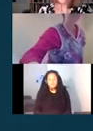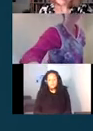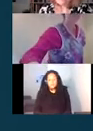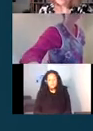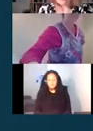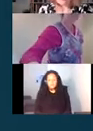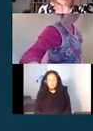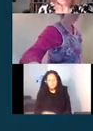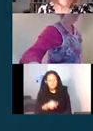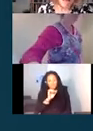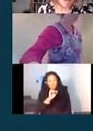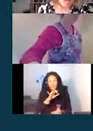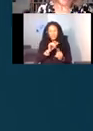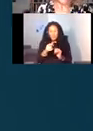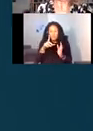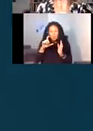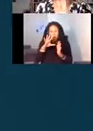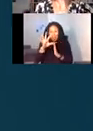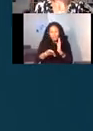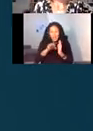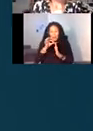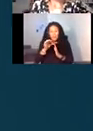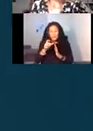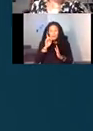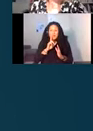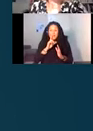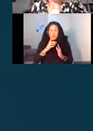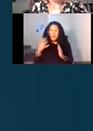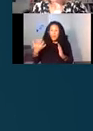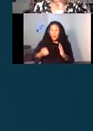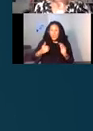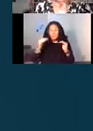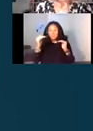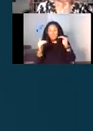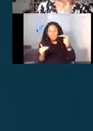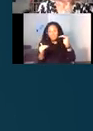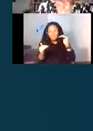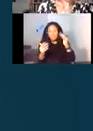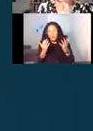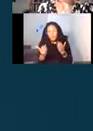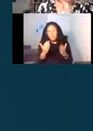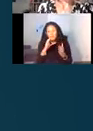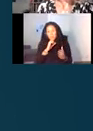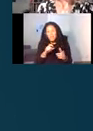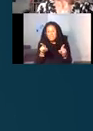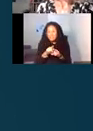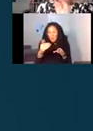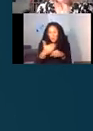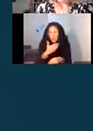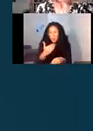The shifts were 12 hours long, and the women were paid far less than the men for the same work.